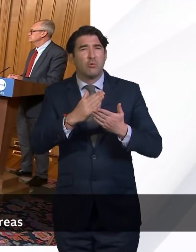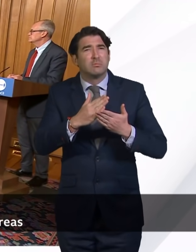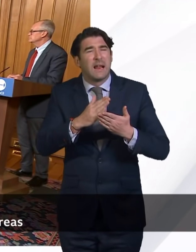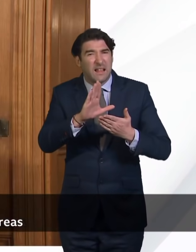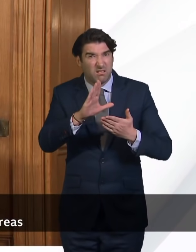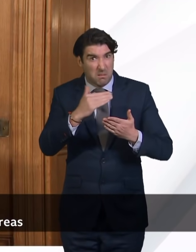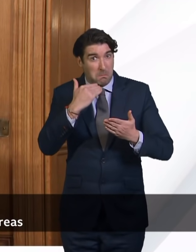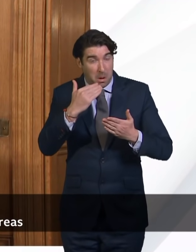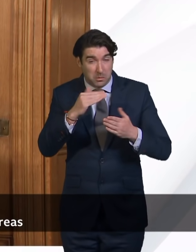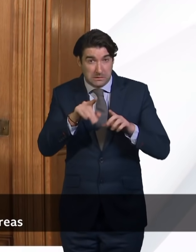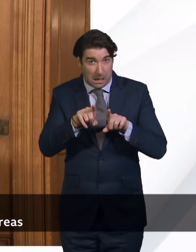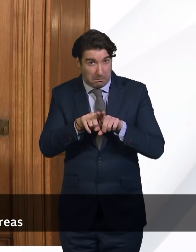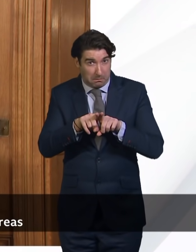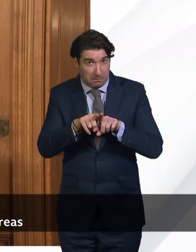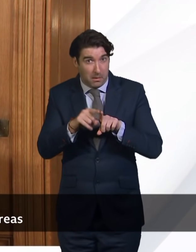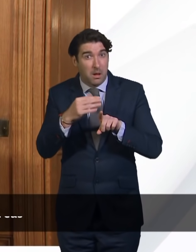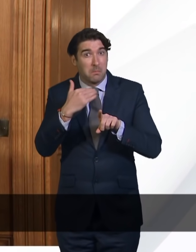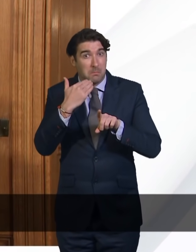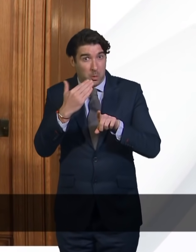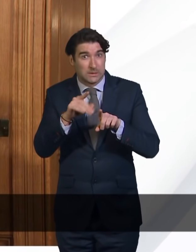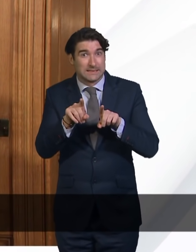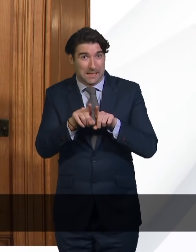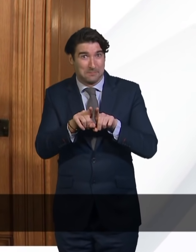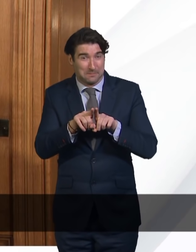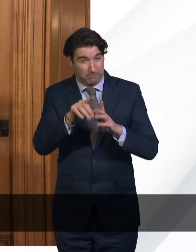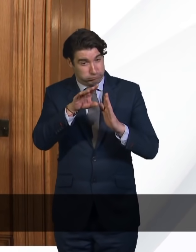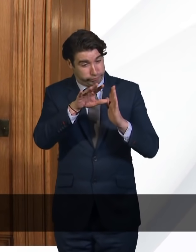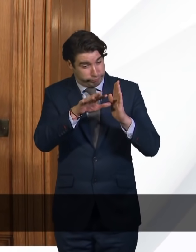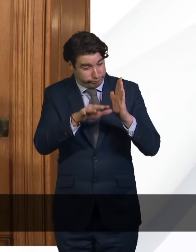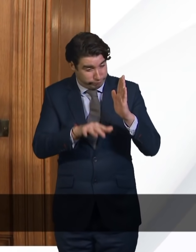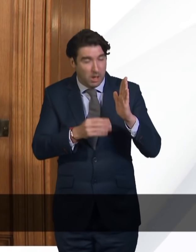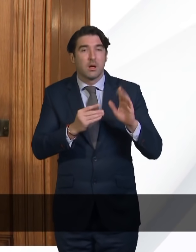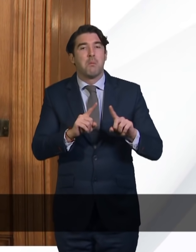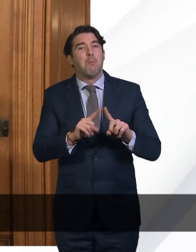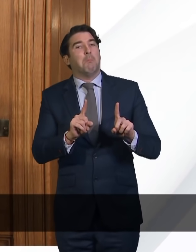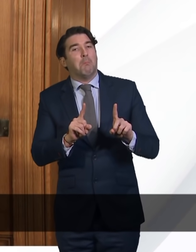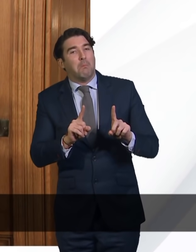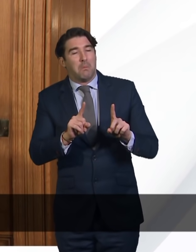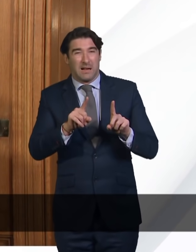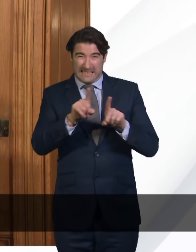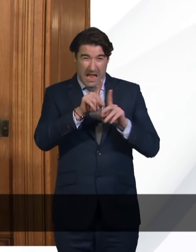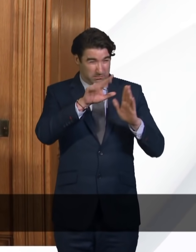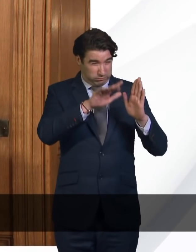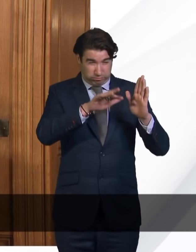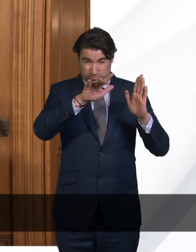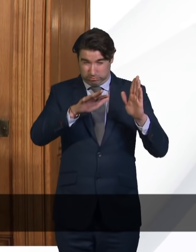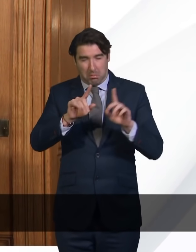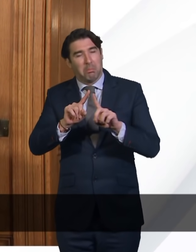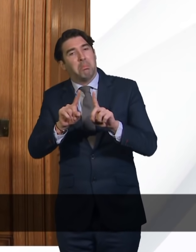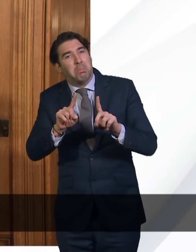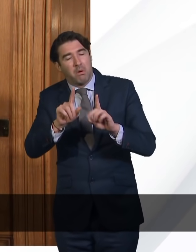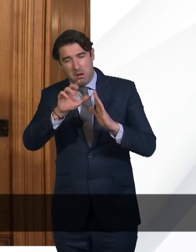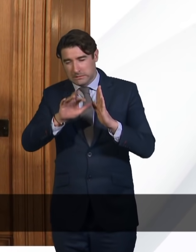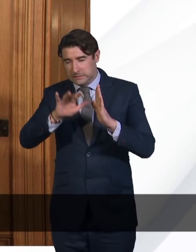than that. But there are inevitably variations, and a lot of them are to do with what is the local traditions about how things are